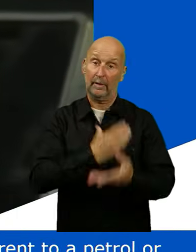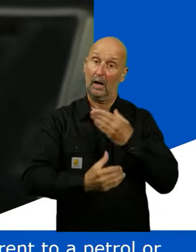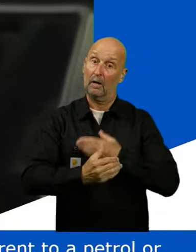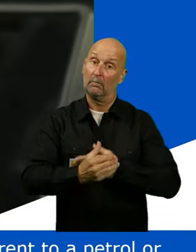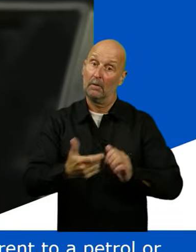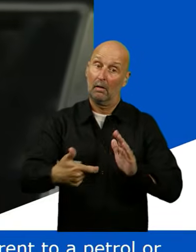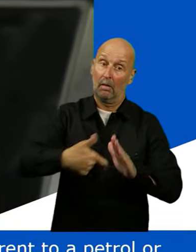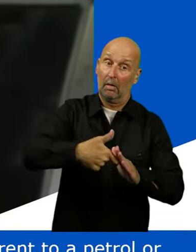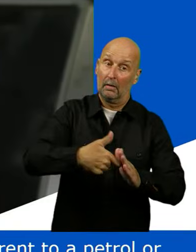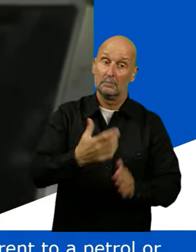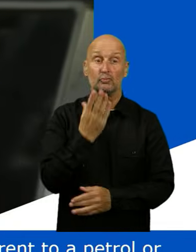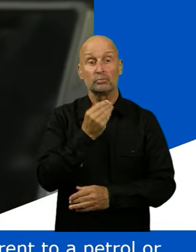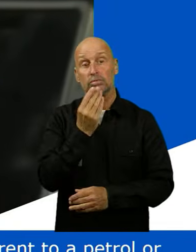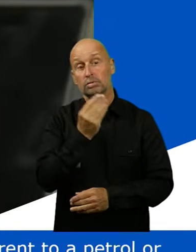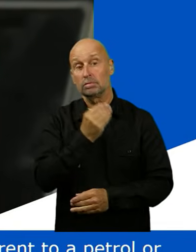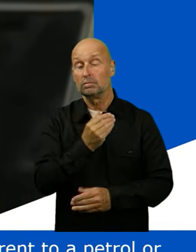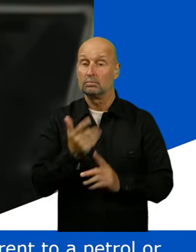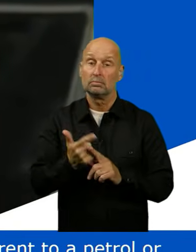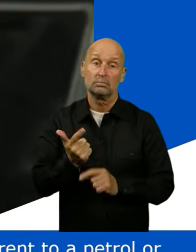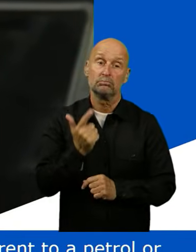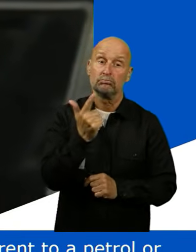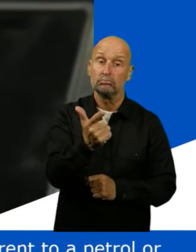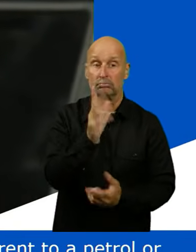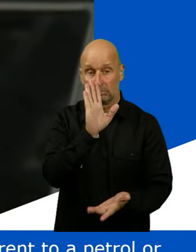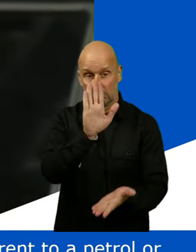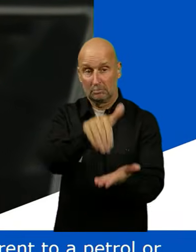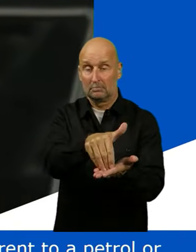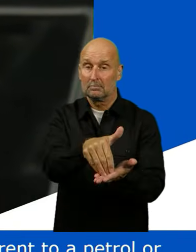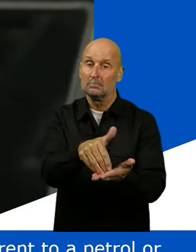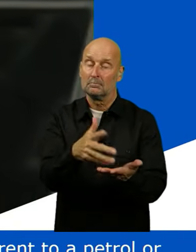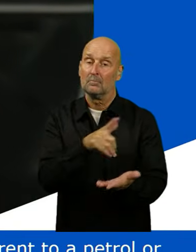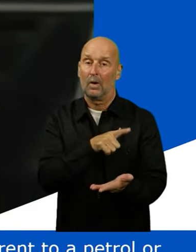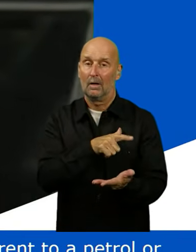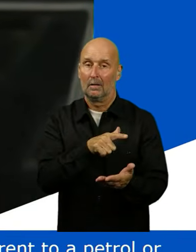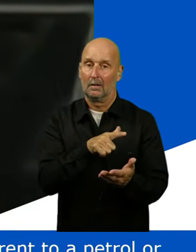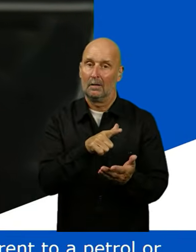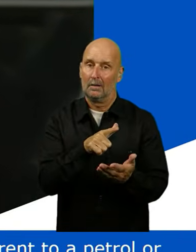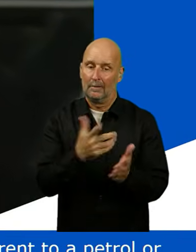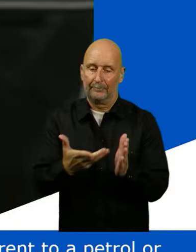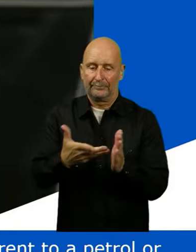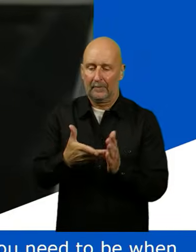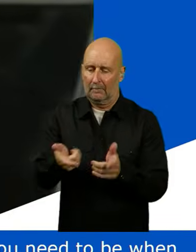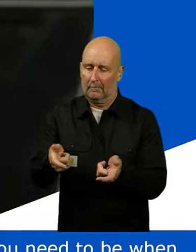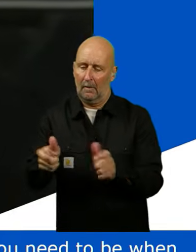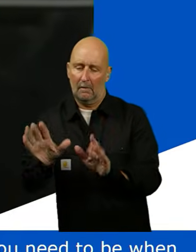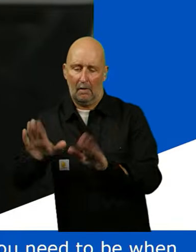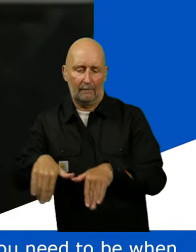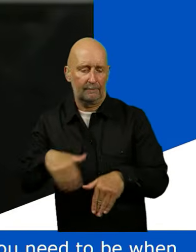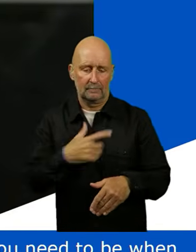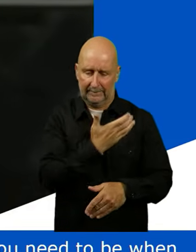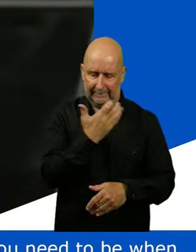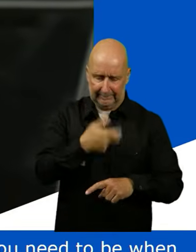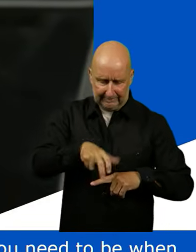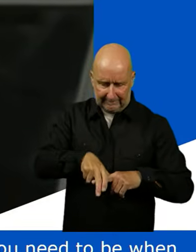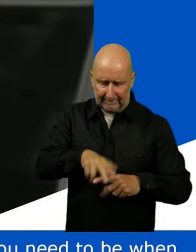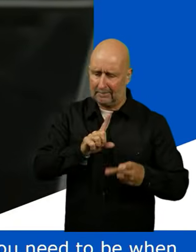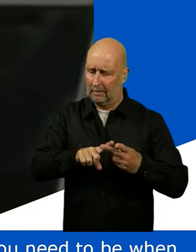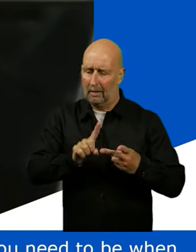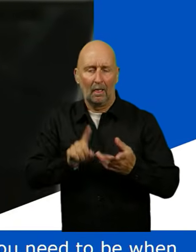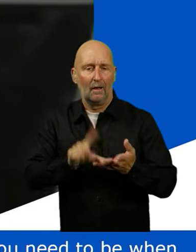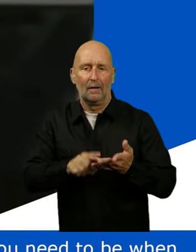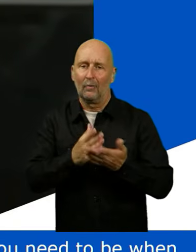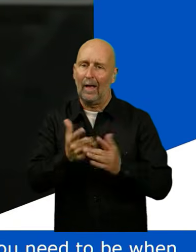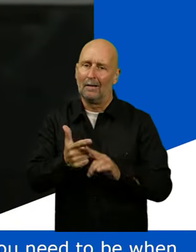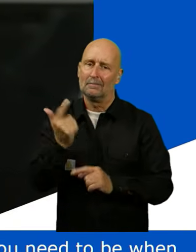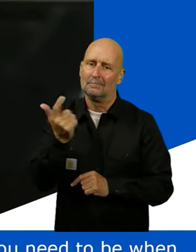going to know that you're going to be able to get to where you need to be when you're using those little kind of hints and tips to be able to extend the range of